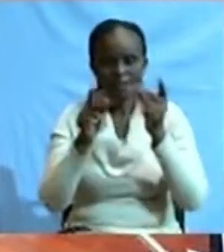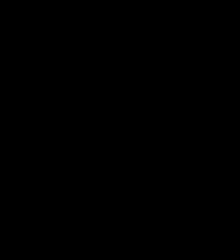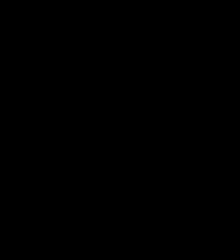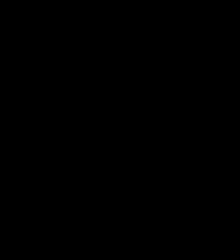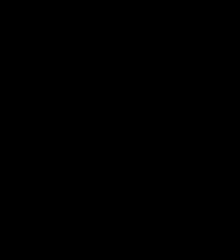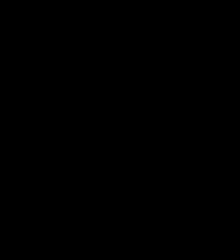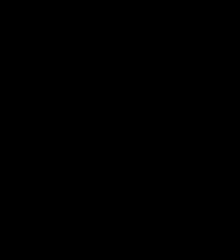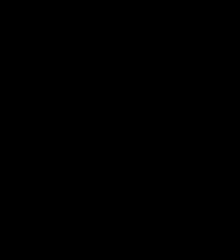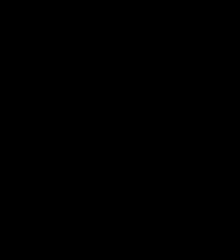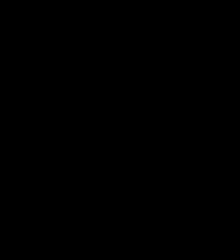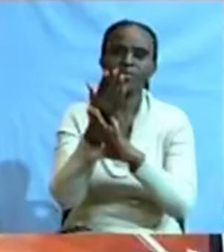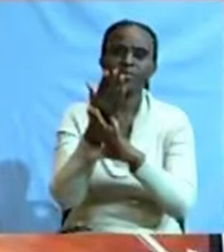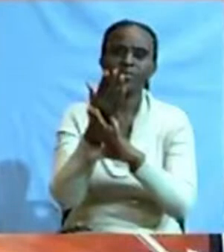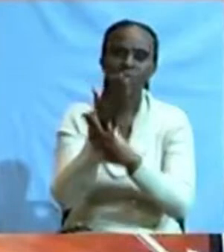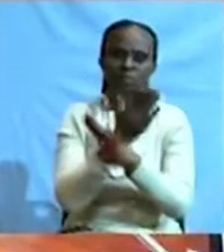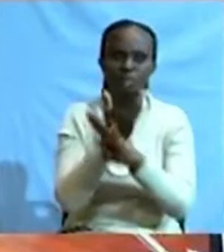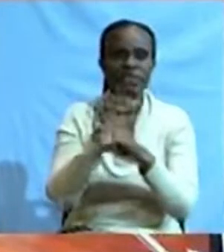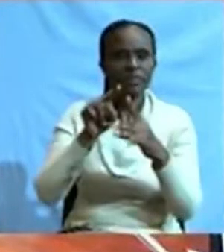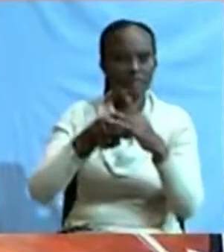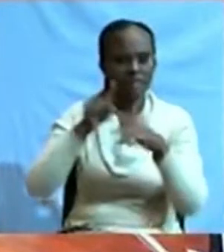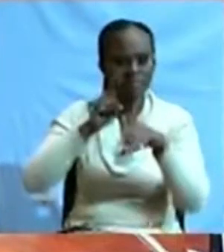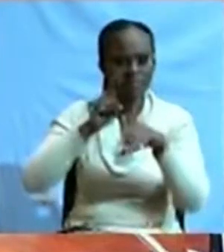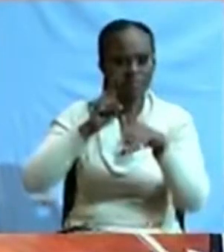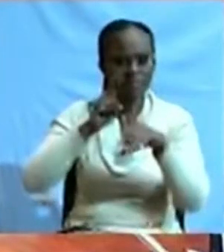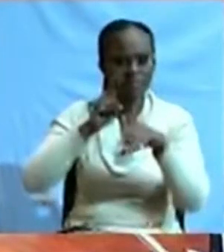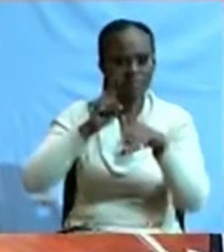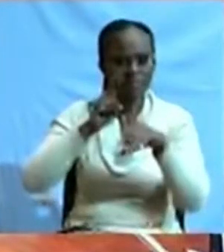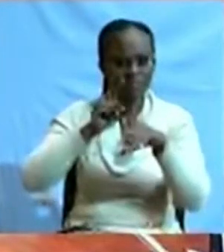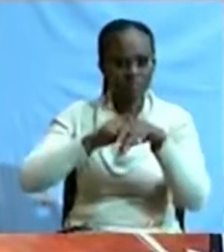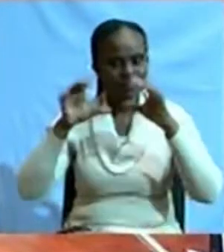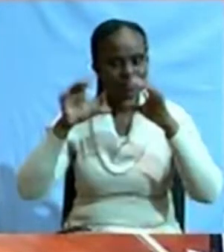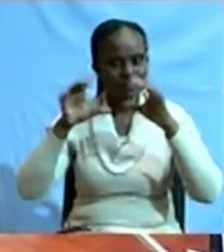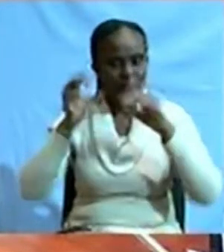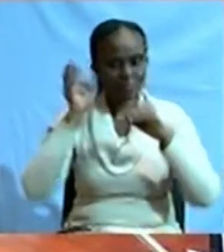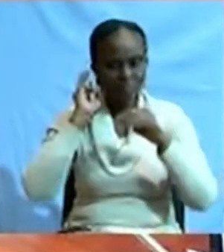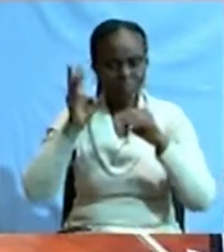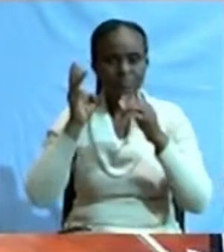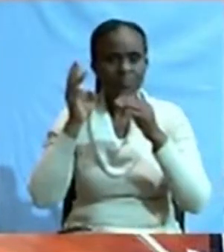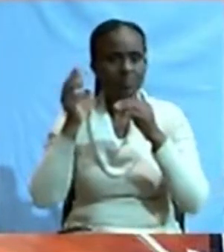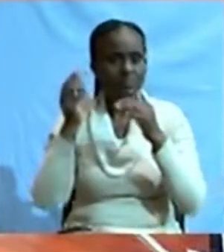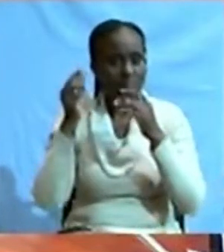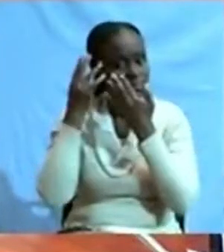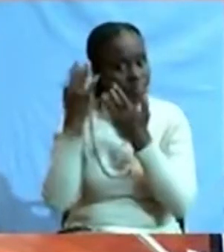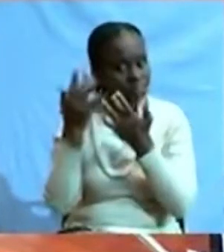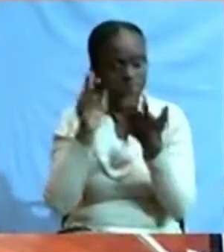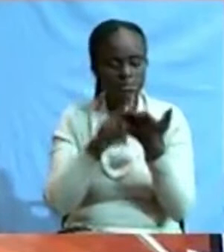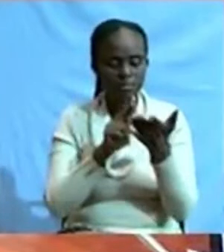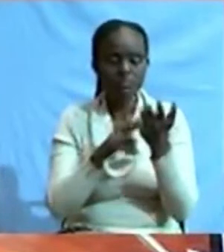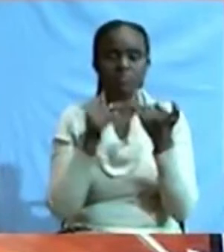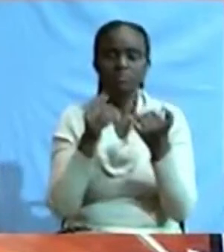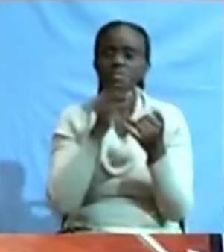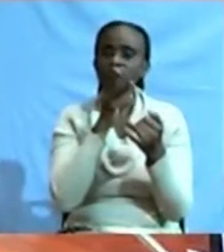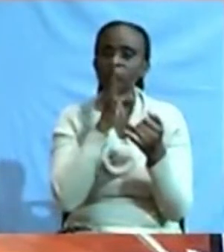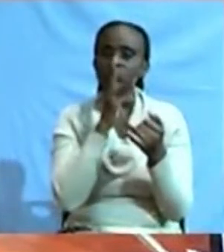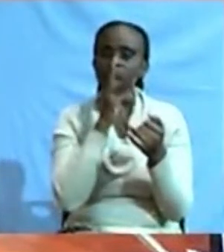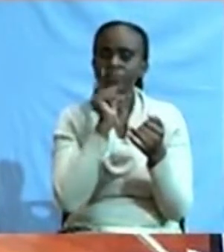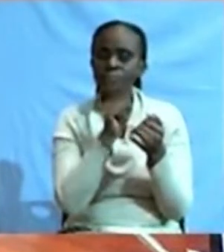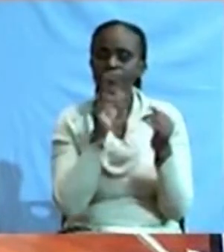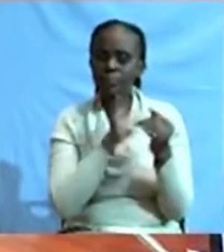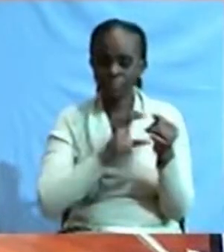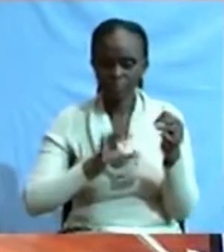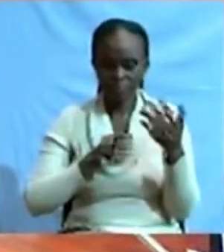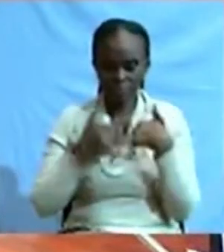the project before the onset of the rain. The Council wishes to report that the water utility company has